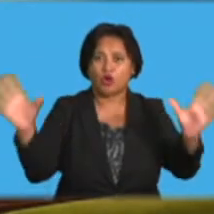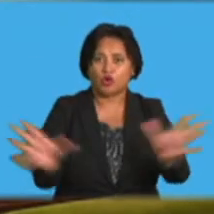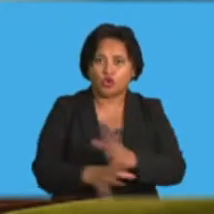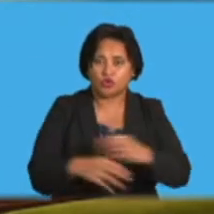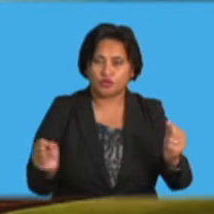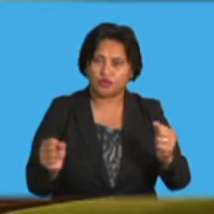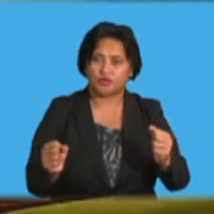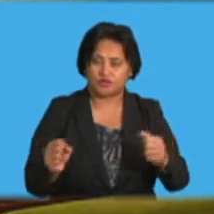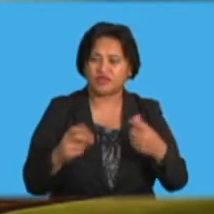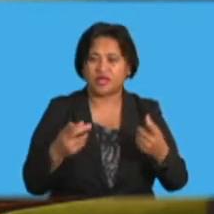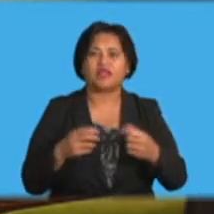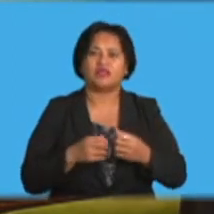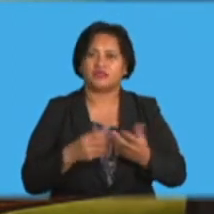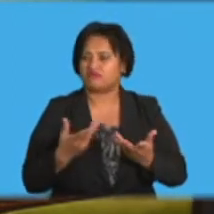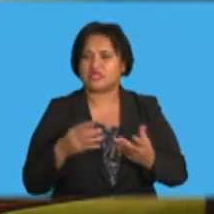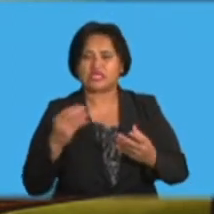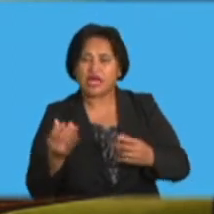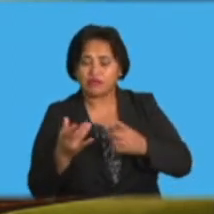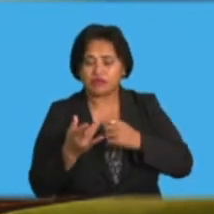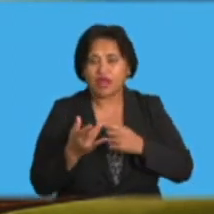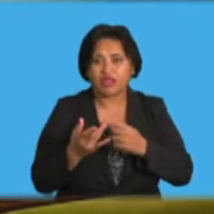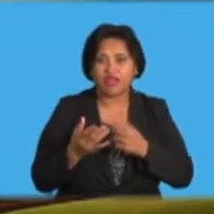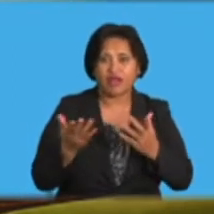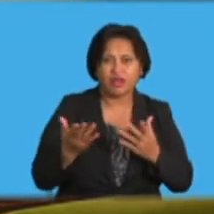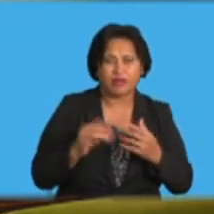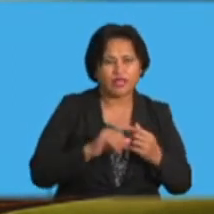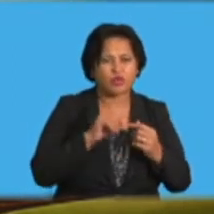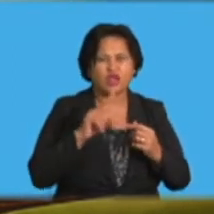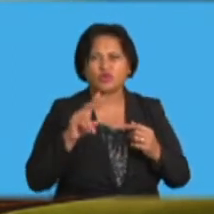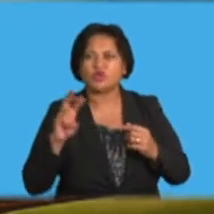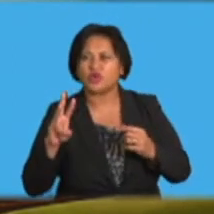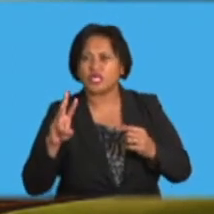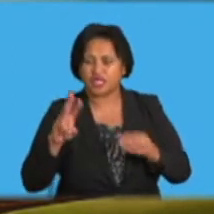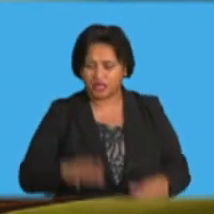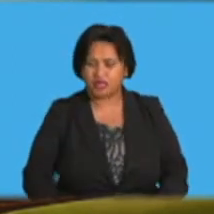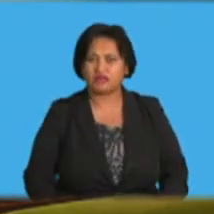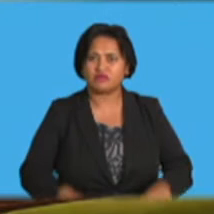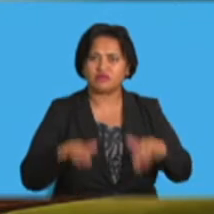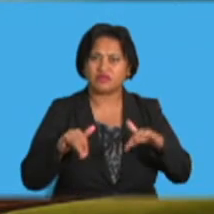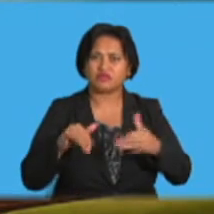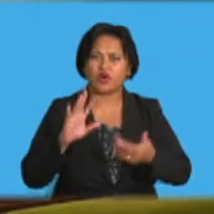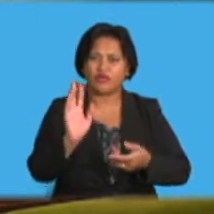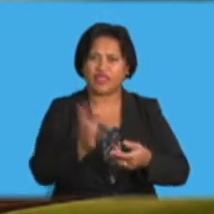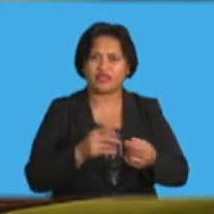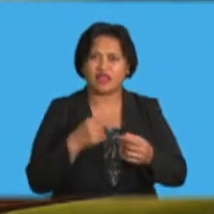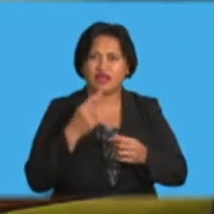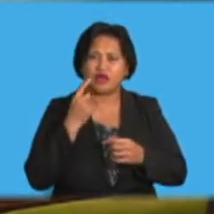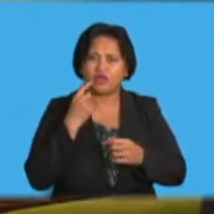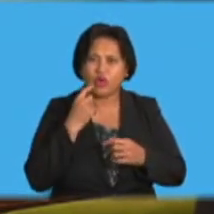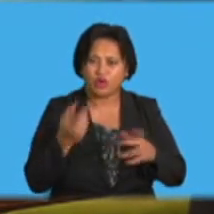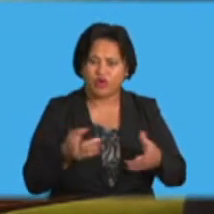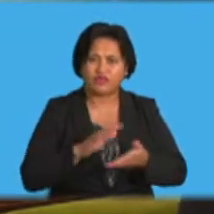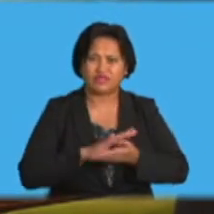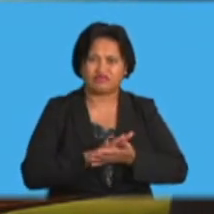pawpaw plantations. Others had sort of, over 1, 2, 3 feet of sedimentation. So obviously, if the Ministry of